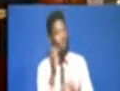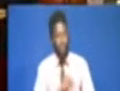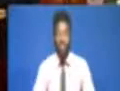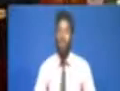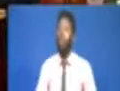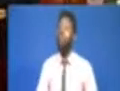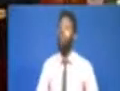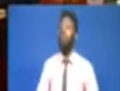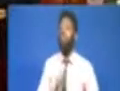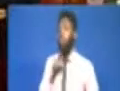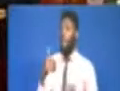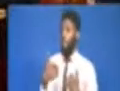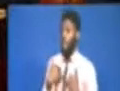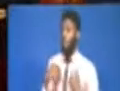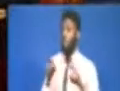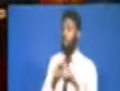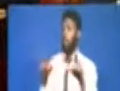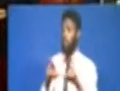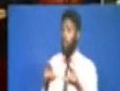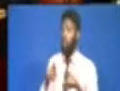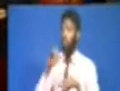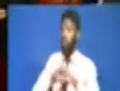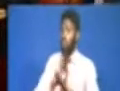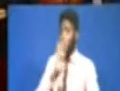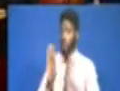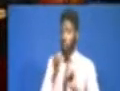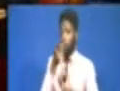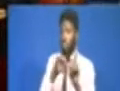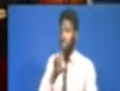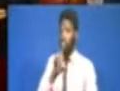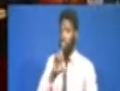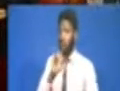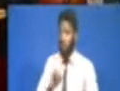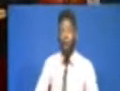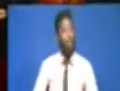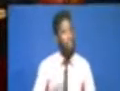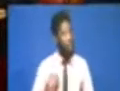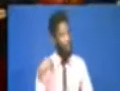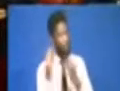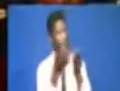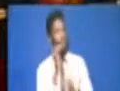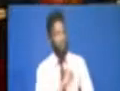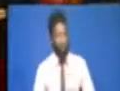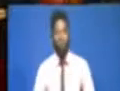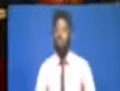You have the certificate of good conduct from DCI. Submitted. Thank you.